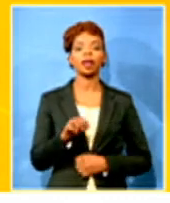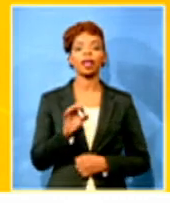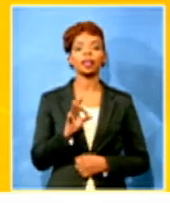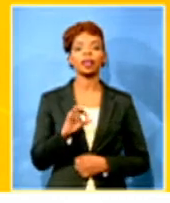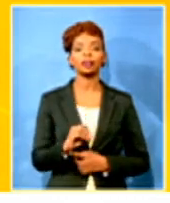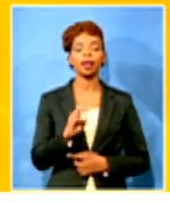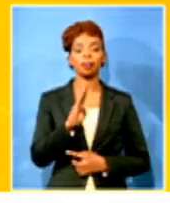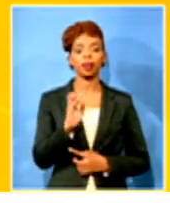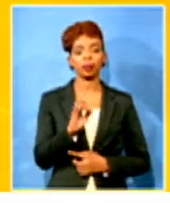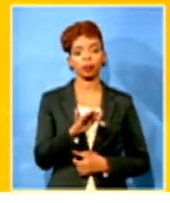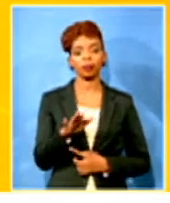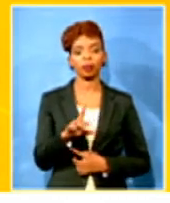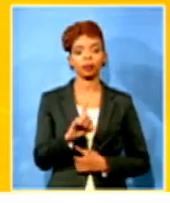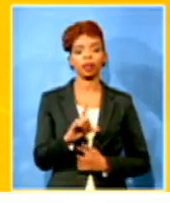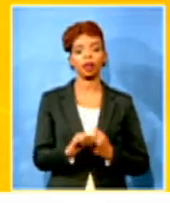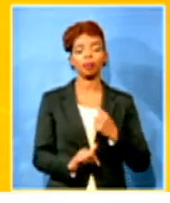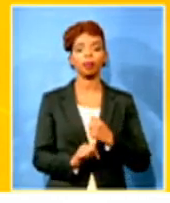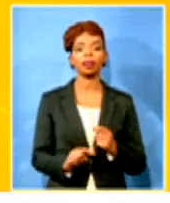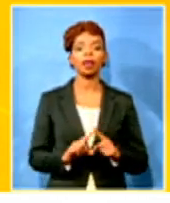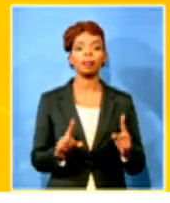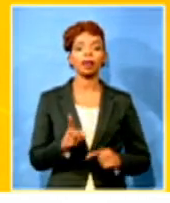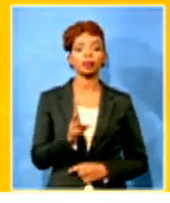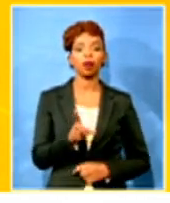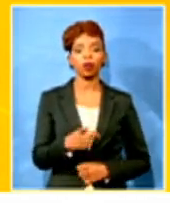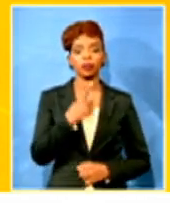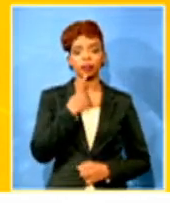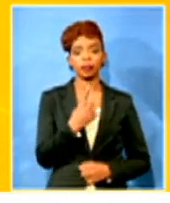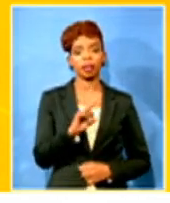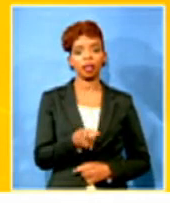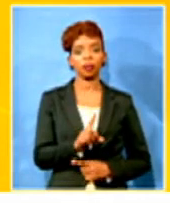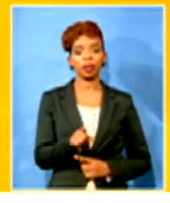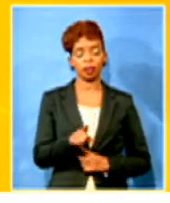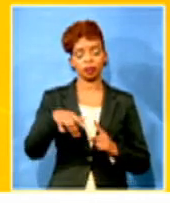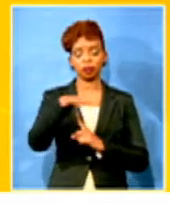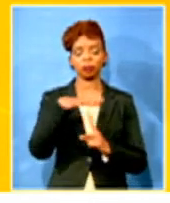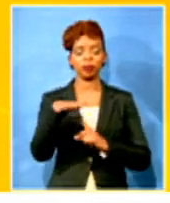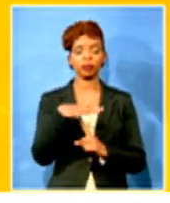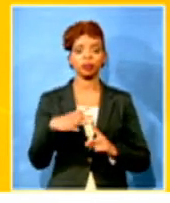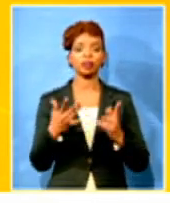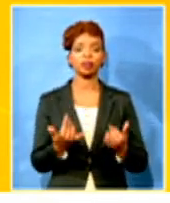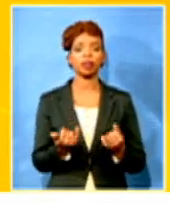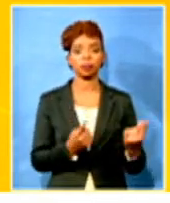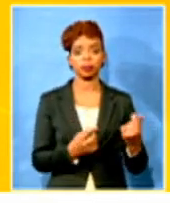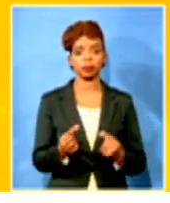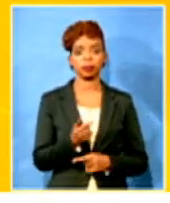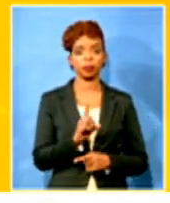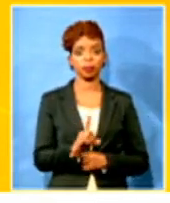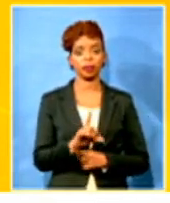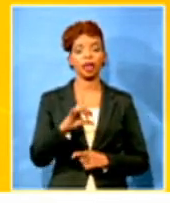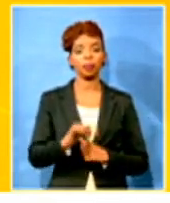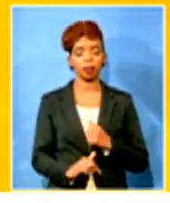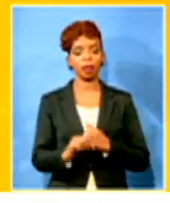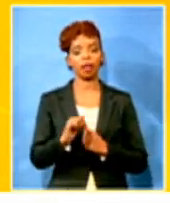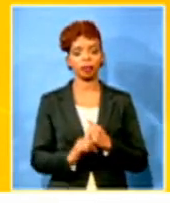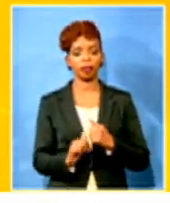what it collects in taxes. He also says that the situation could worsen and possibly reach a monthly deficit of between